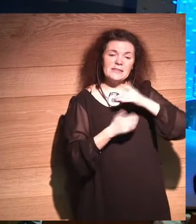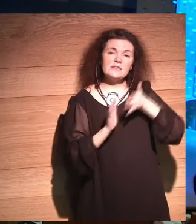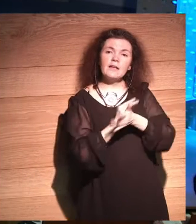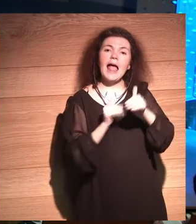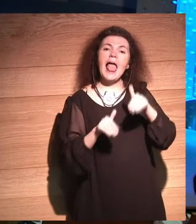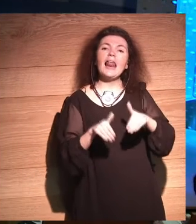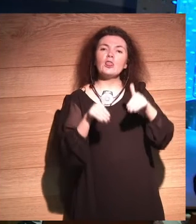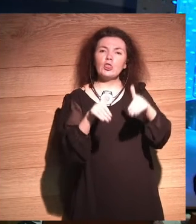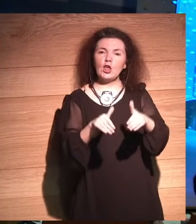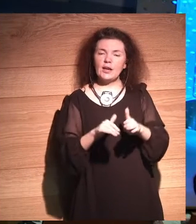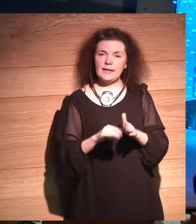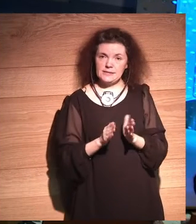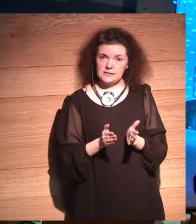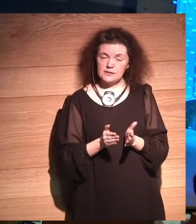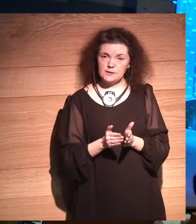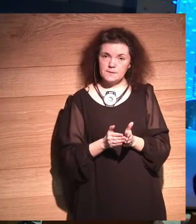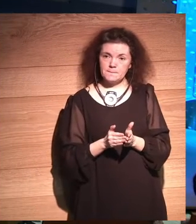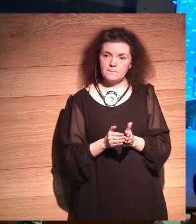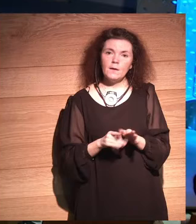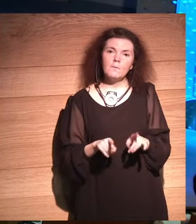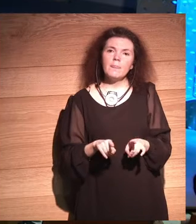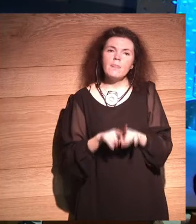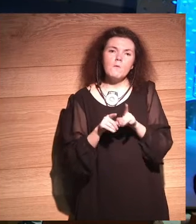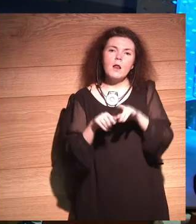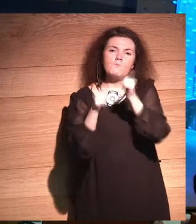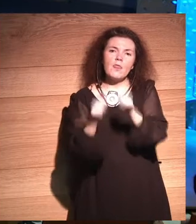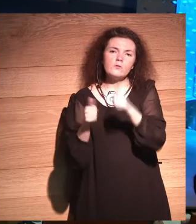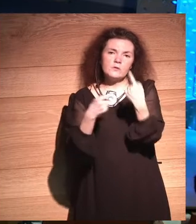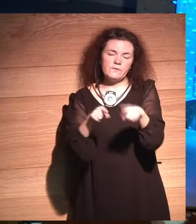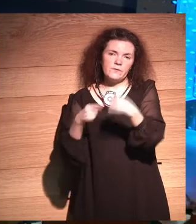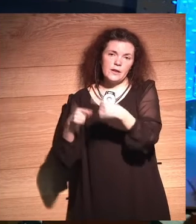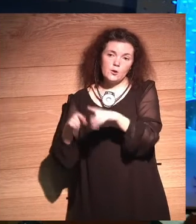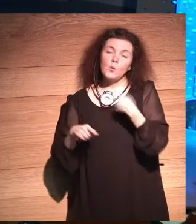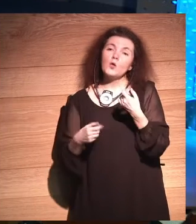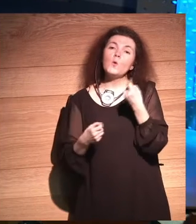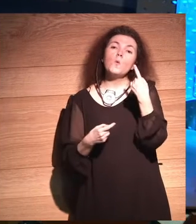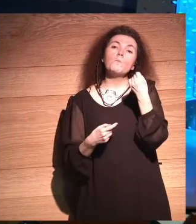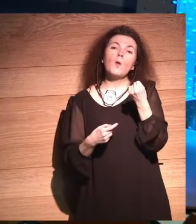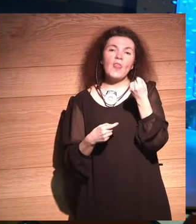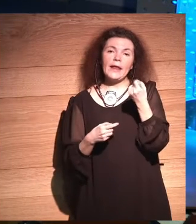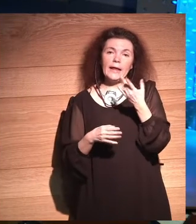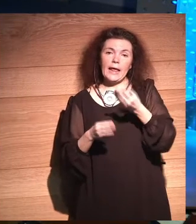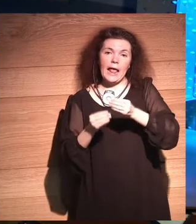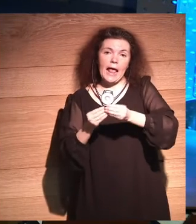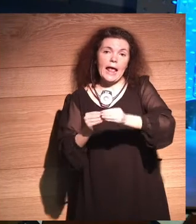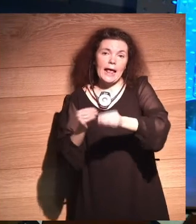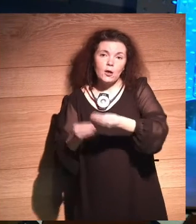big participation event, which is elections, where using different models,